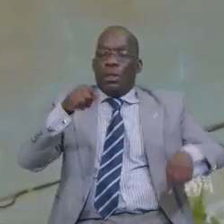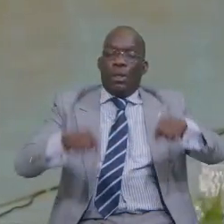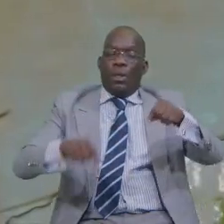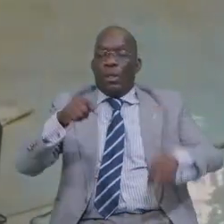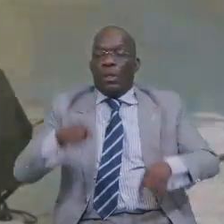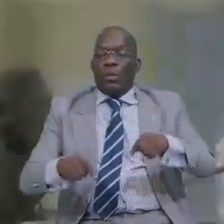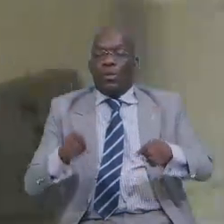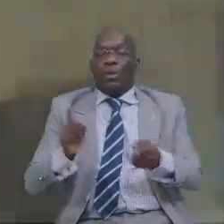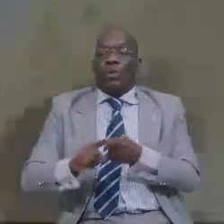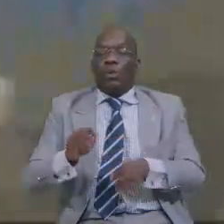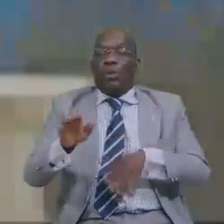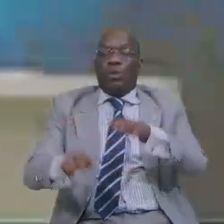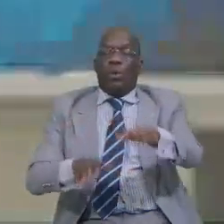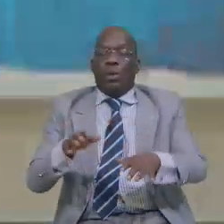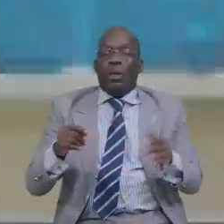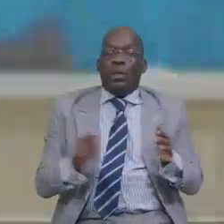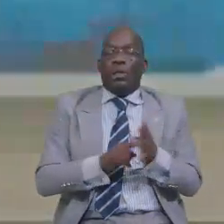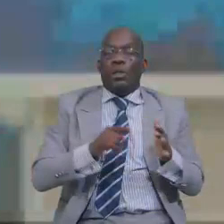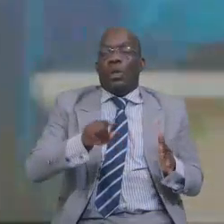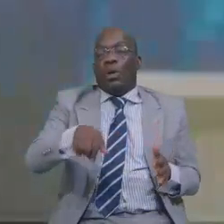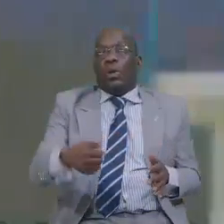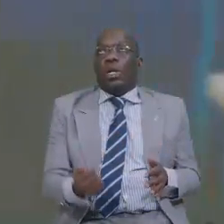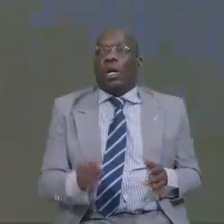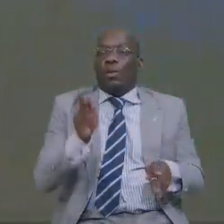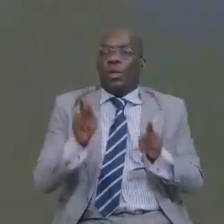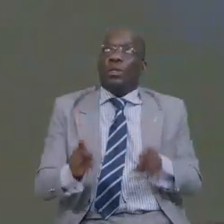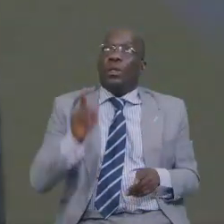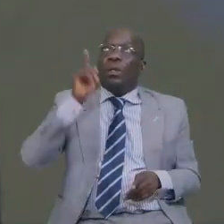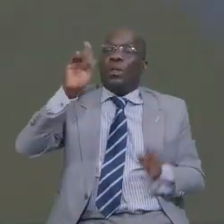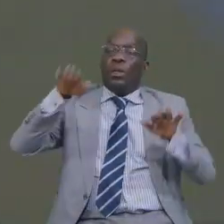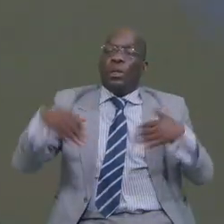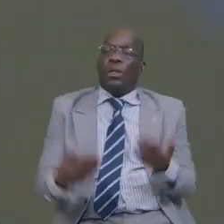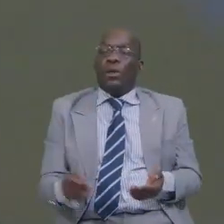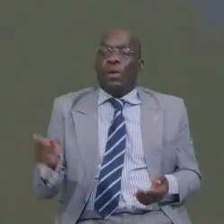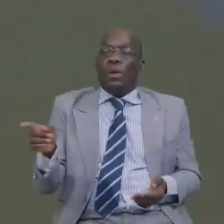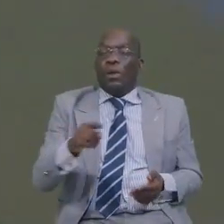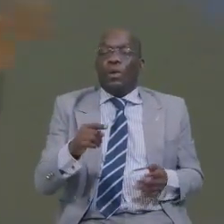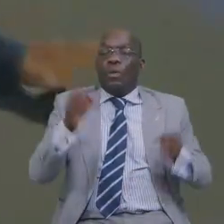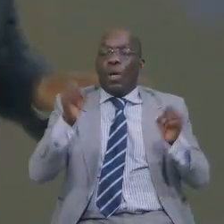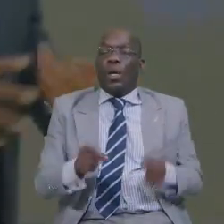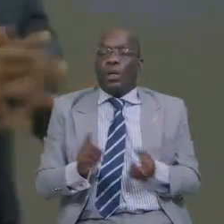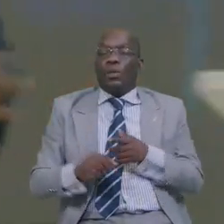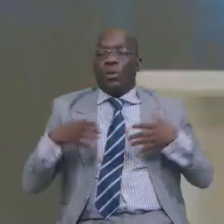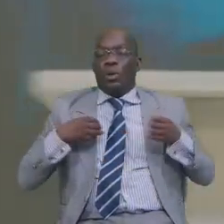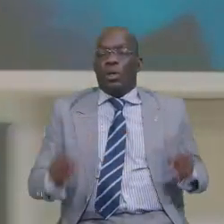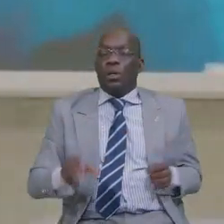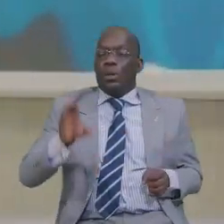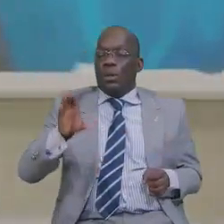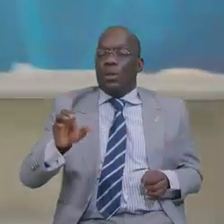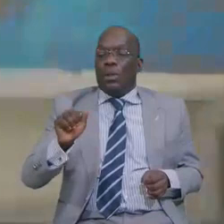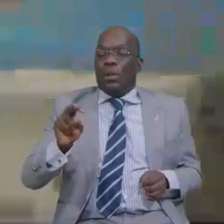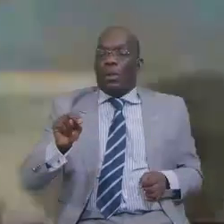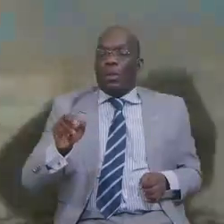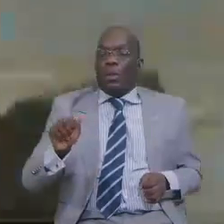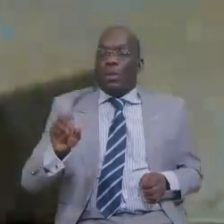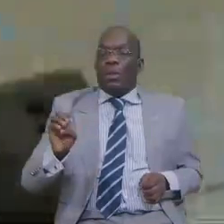other person, he gives him the power to heal cancer. Not really. He